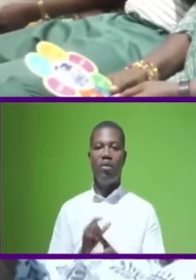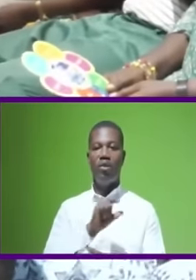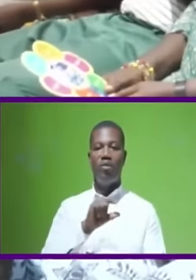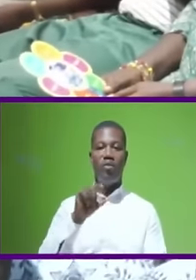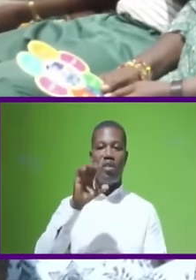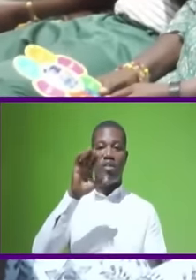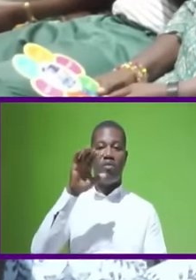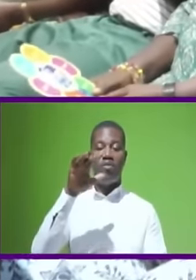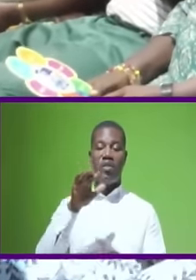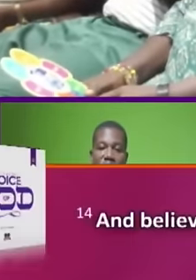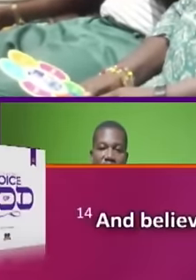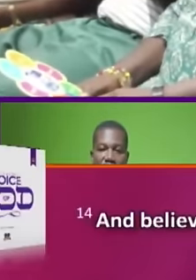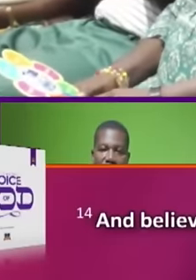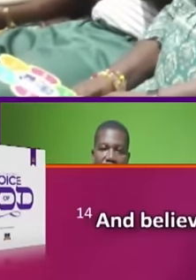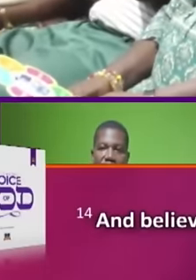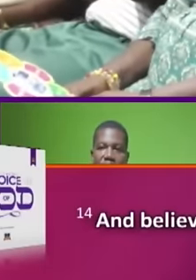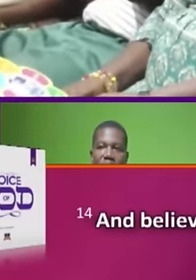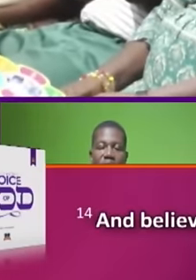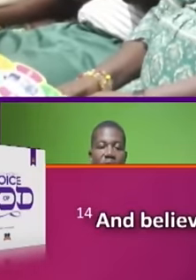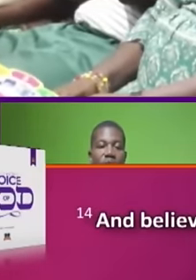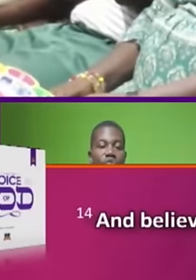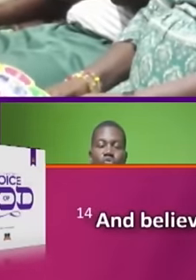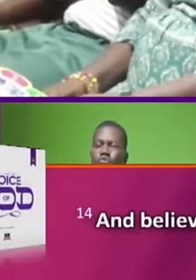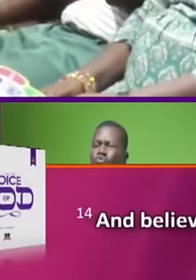15. Uh-huh.